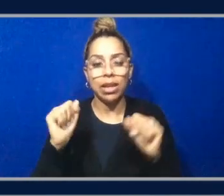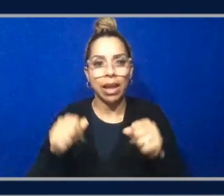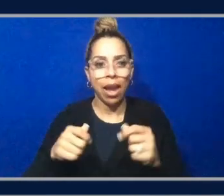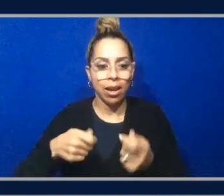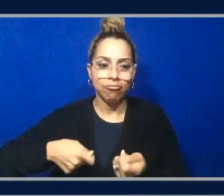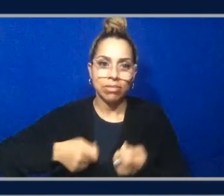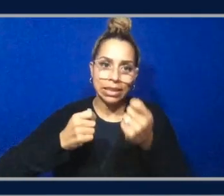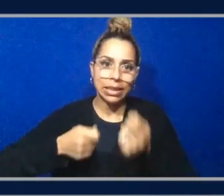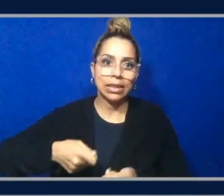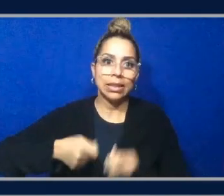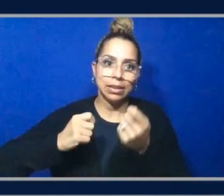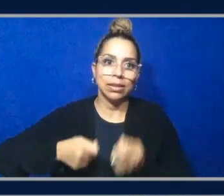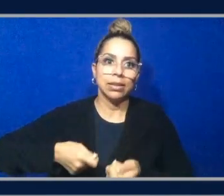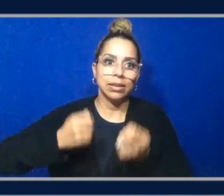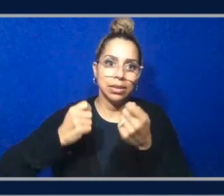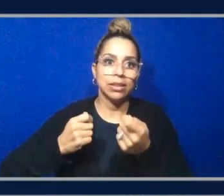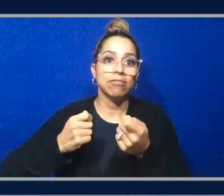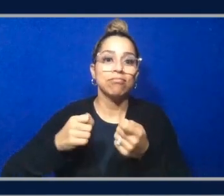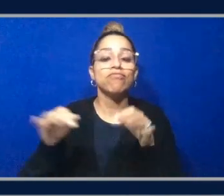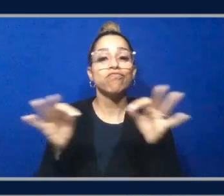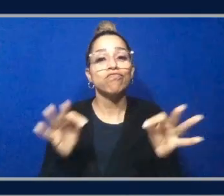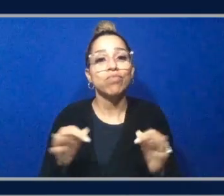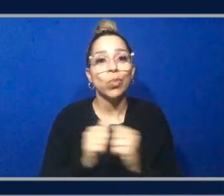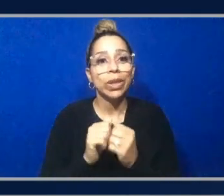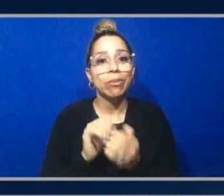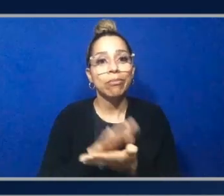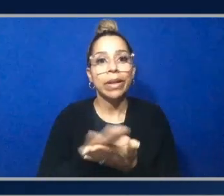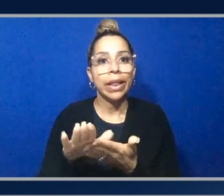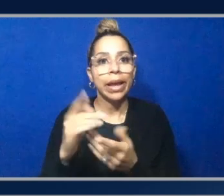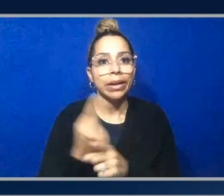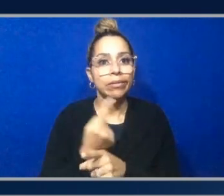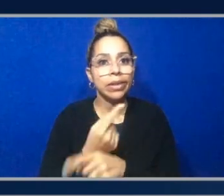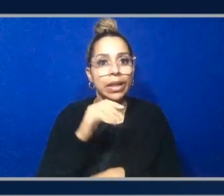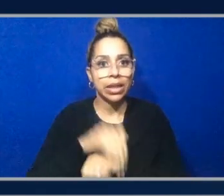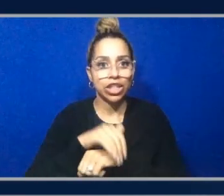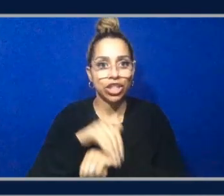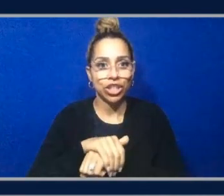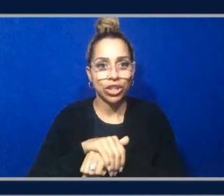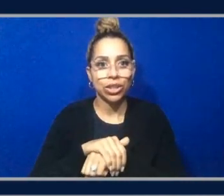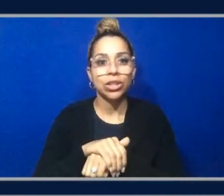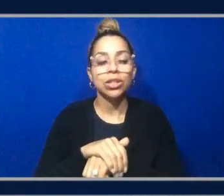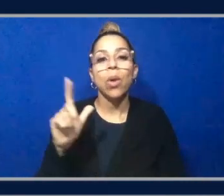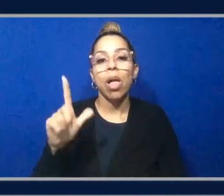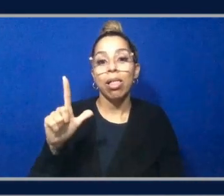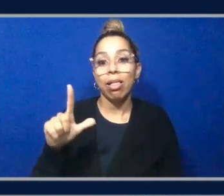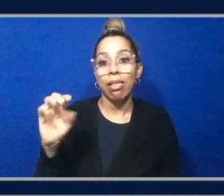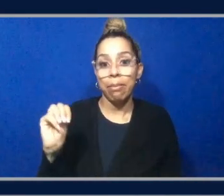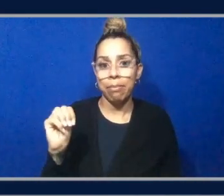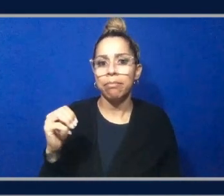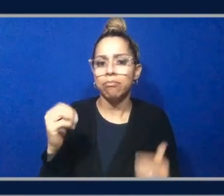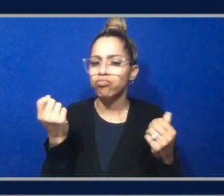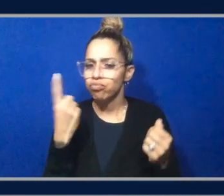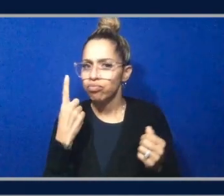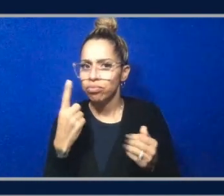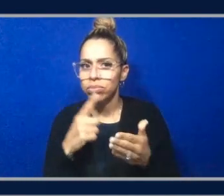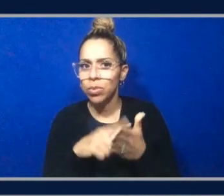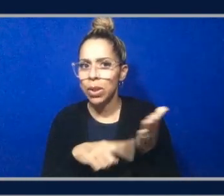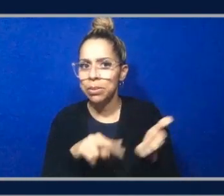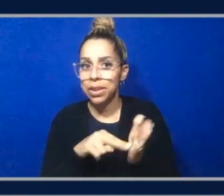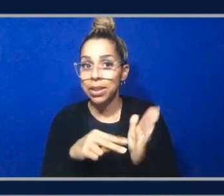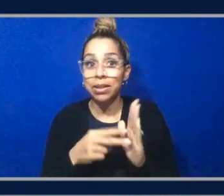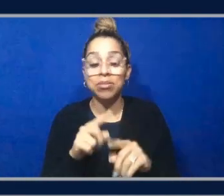it describes it in plain English. Yeah. So the LLM has an understanding of what it is, but behind the scenes, we